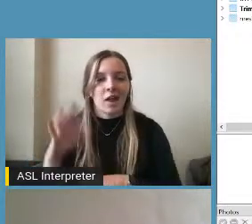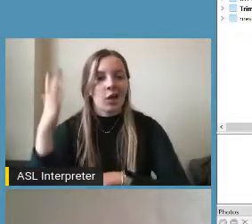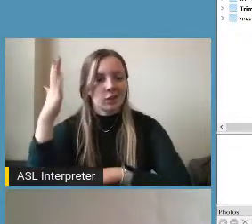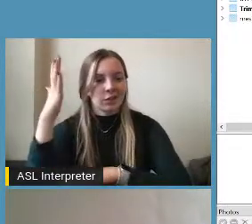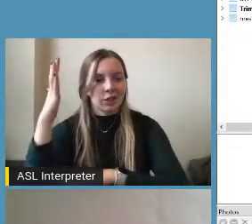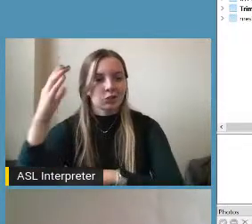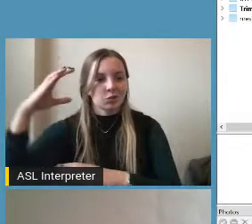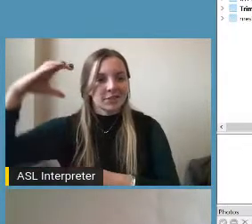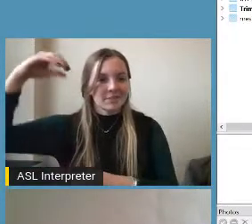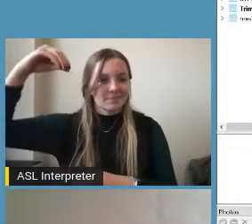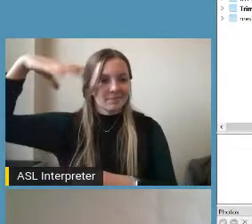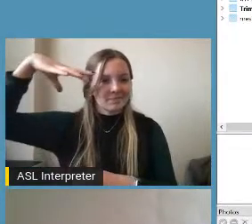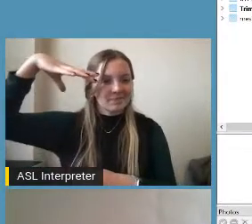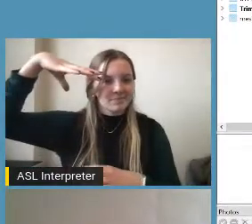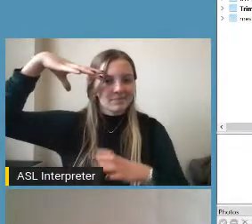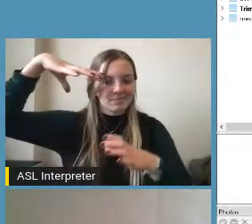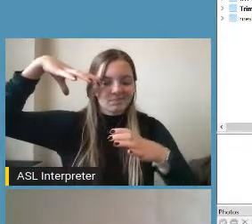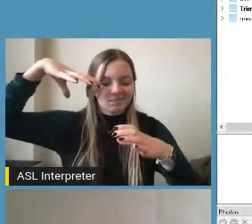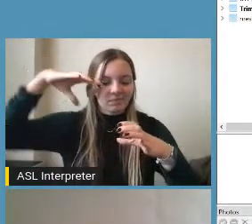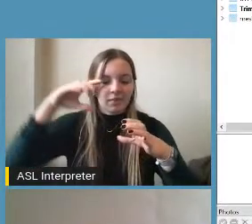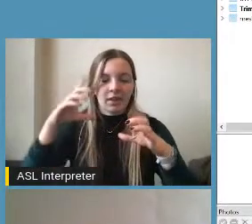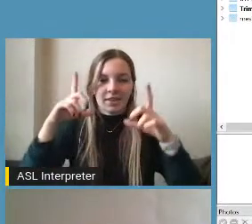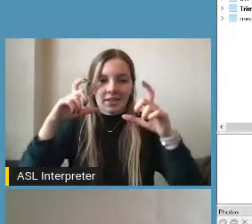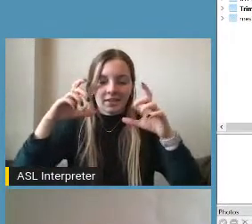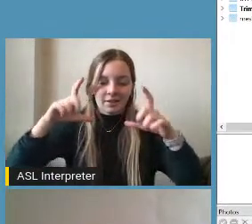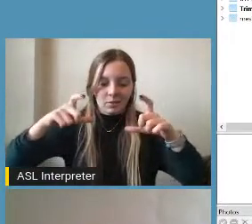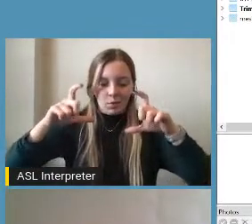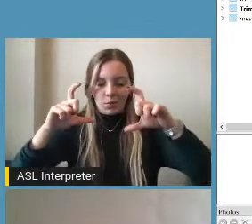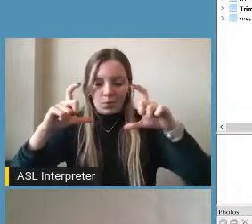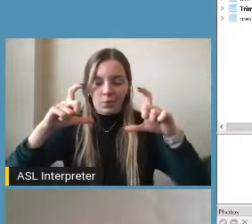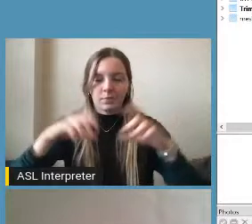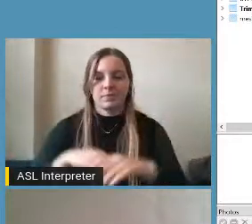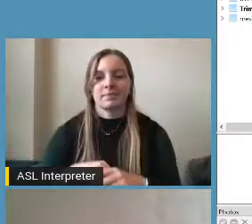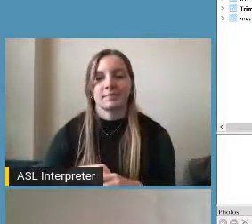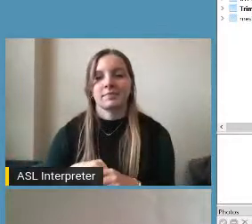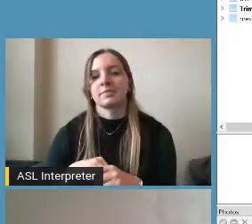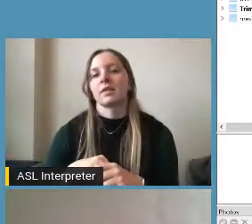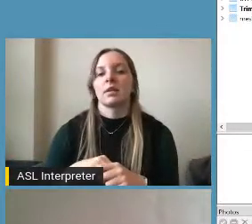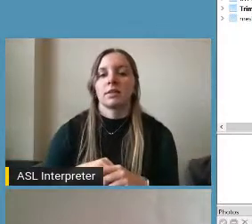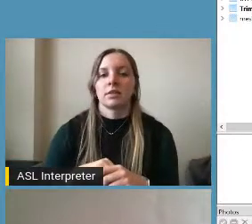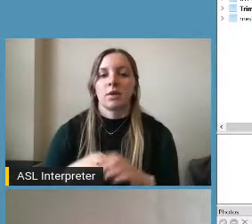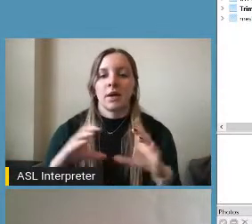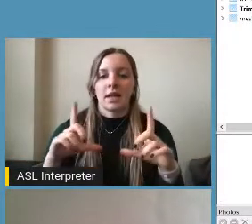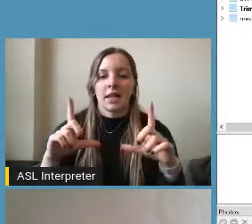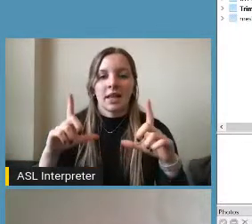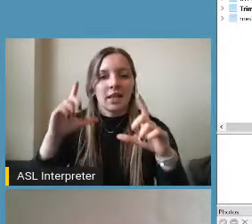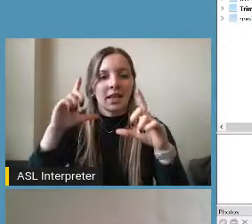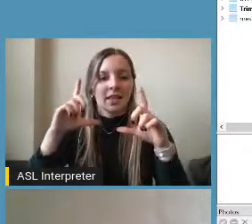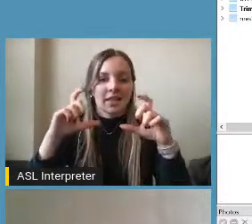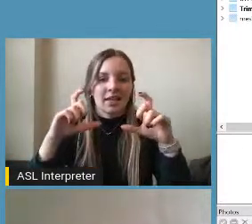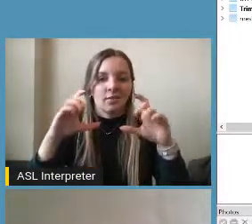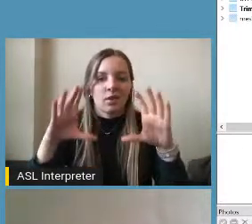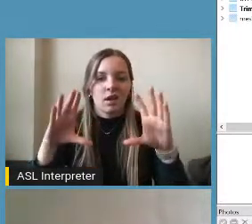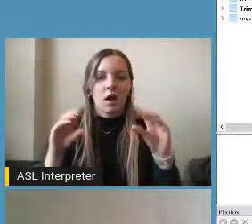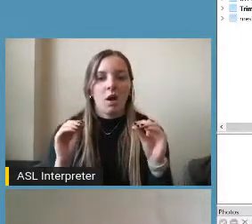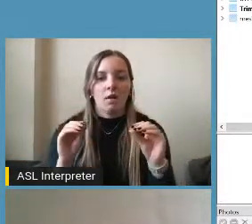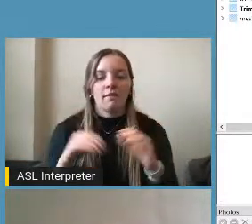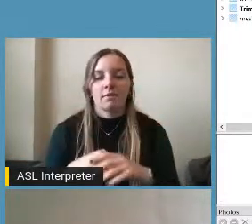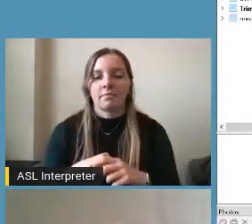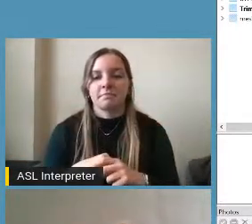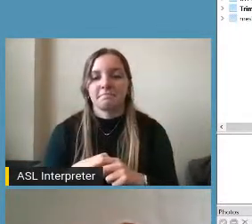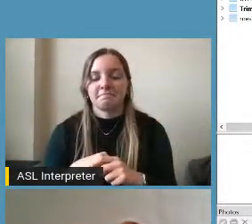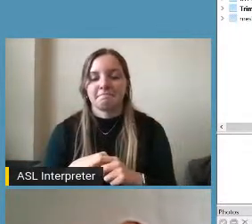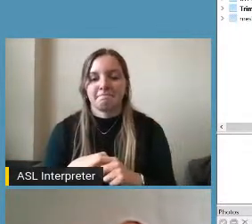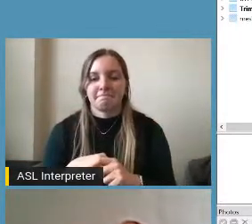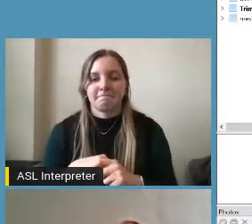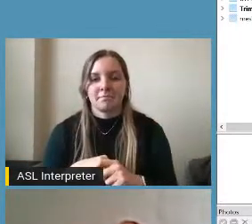got a really good result. I'm going to turn the cameras off now. So this is my point cloud, my dense